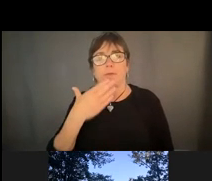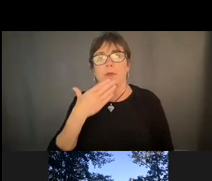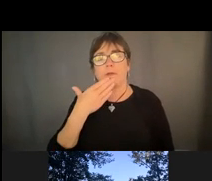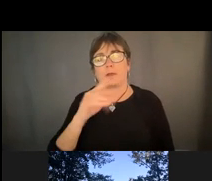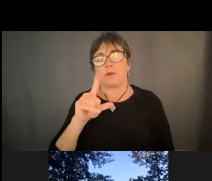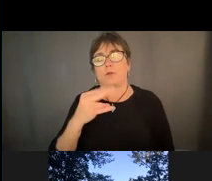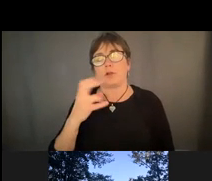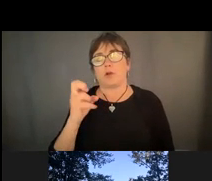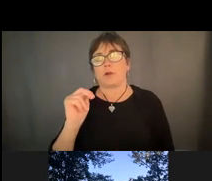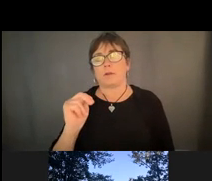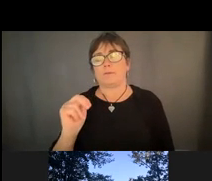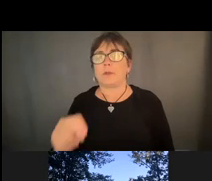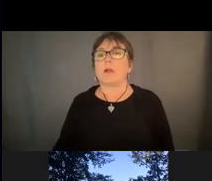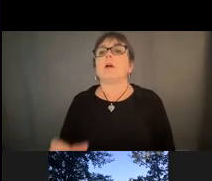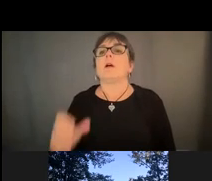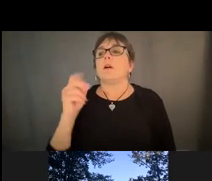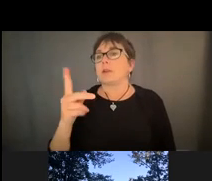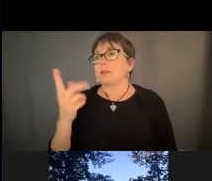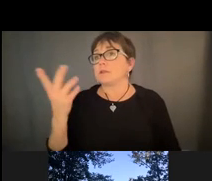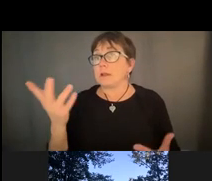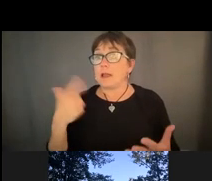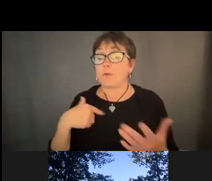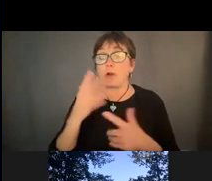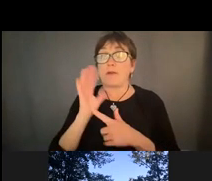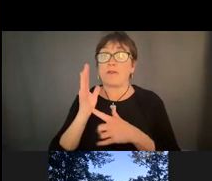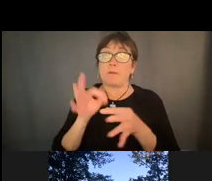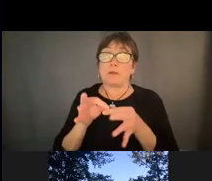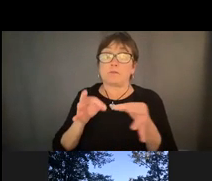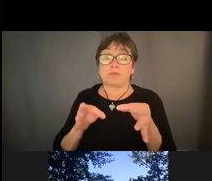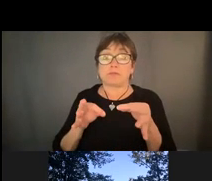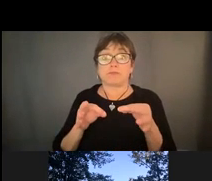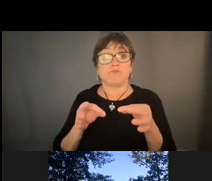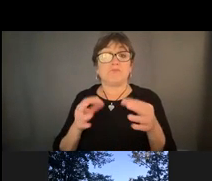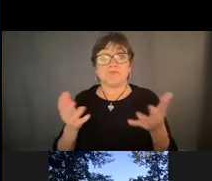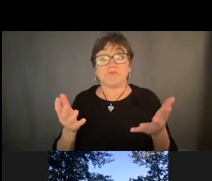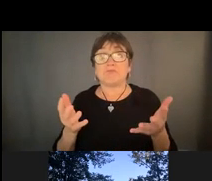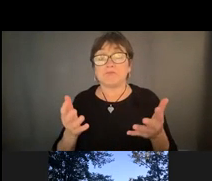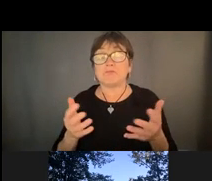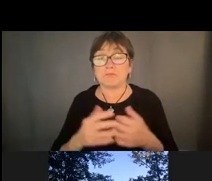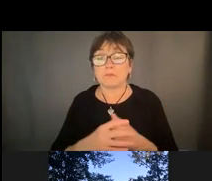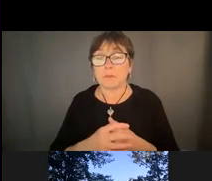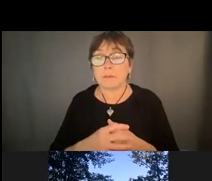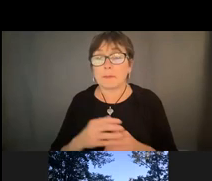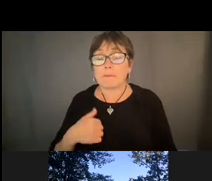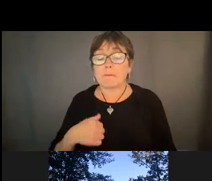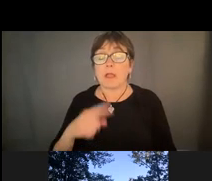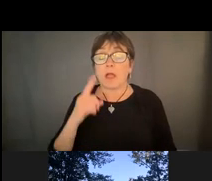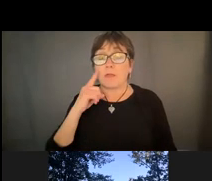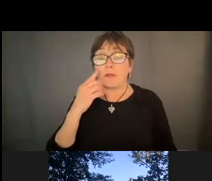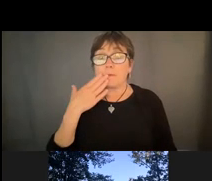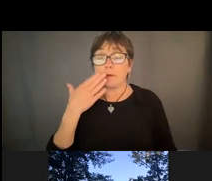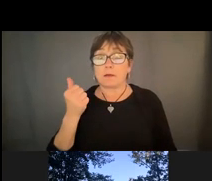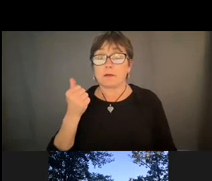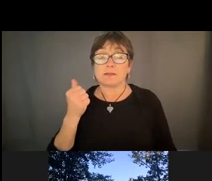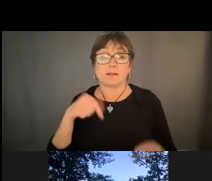Okay, so we are about 5 minutes early, but I think because we're only meeting for a couple